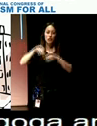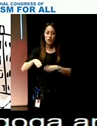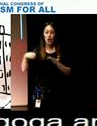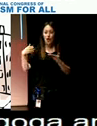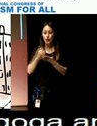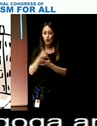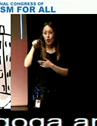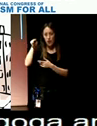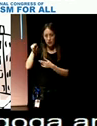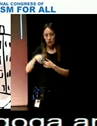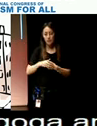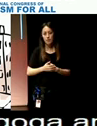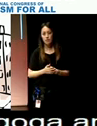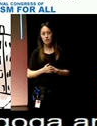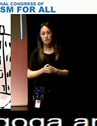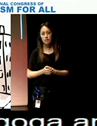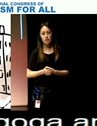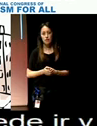Talking about the people that are coming,